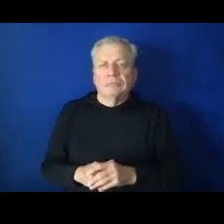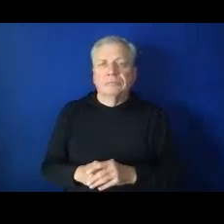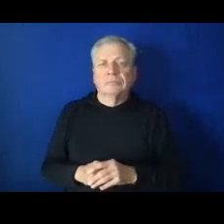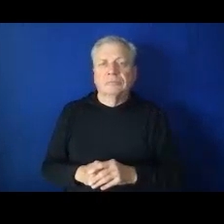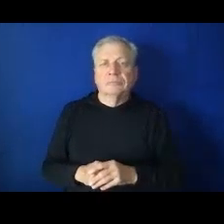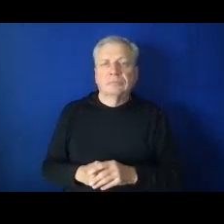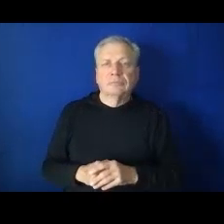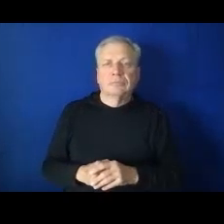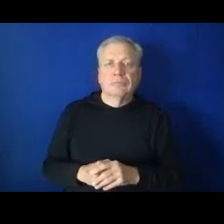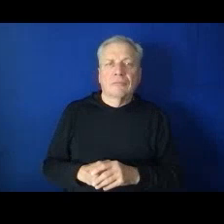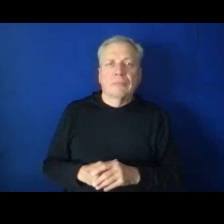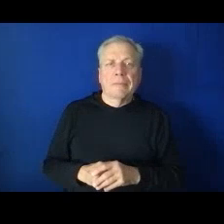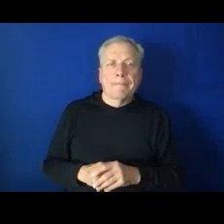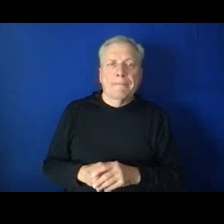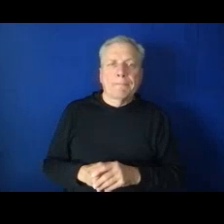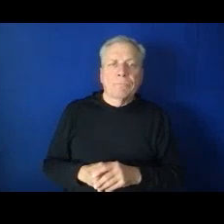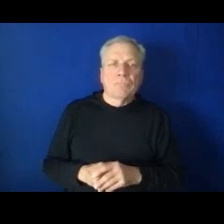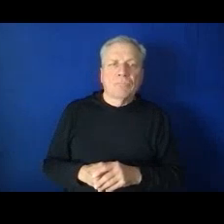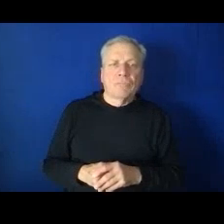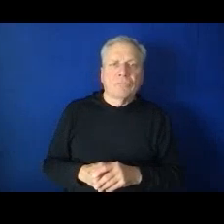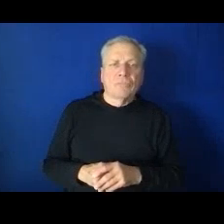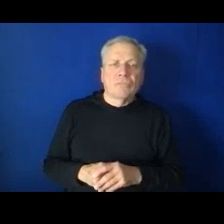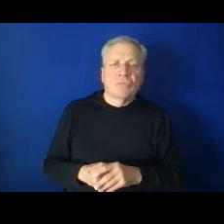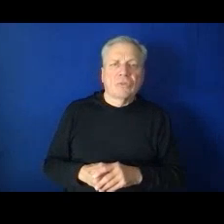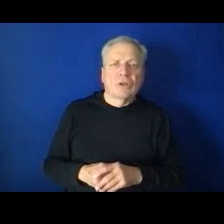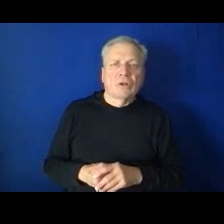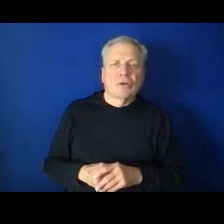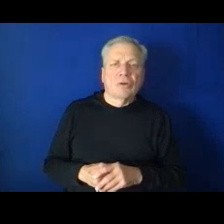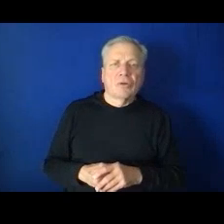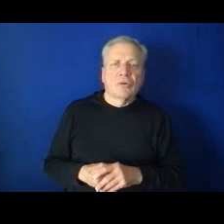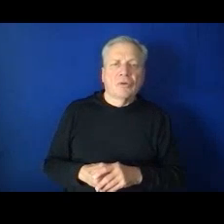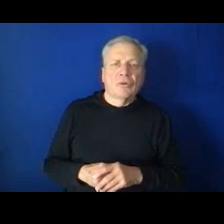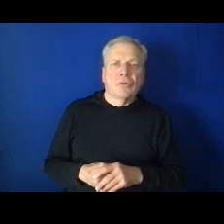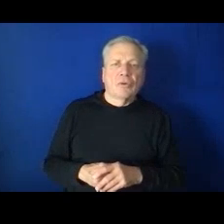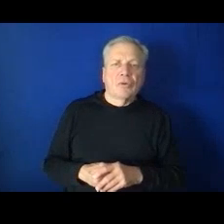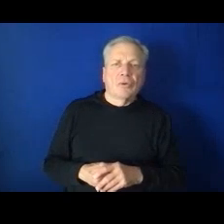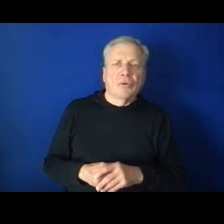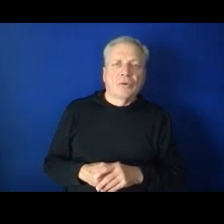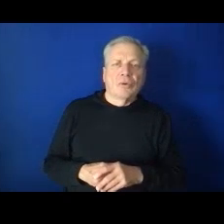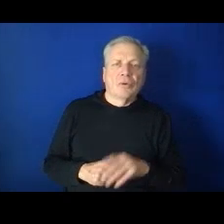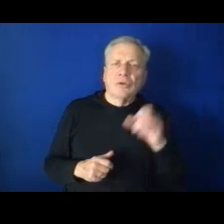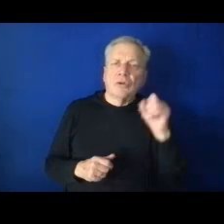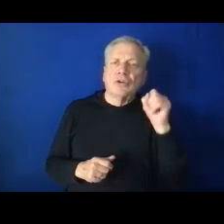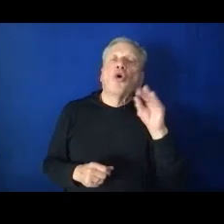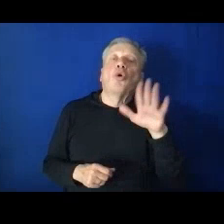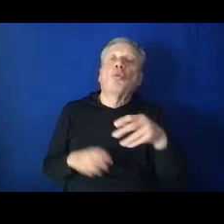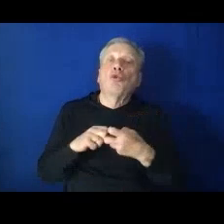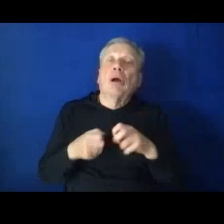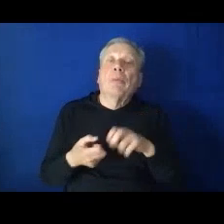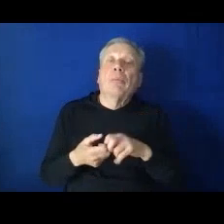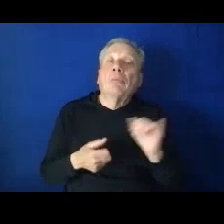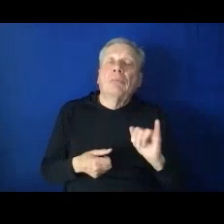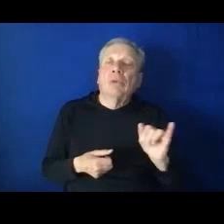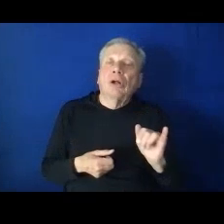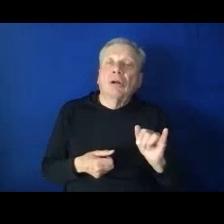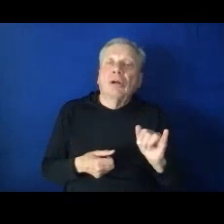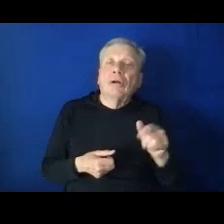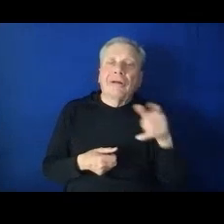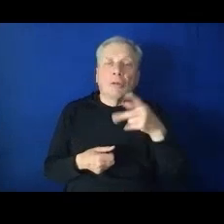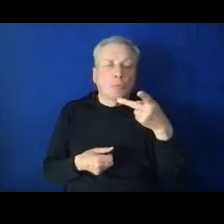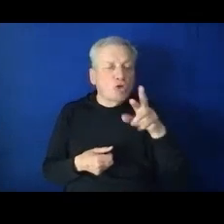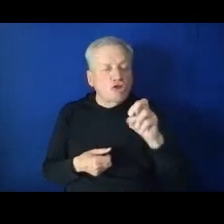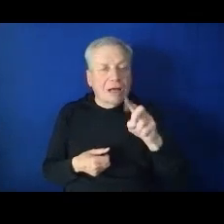Oops, sorry, I'm not quite getting my hand on this. So problem, they're predatory,